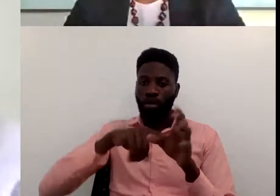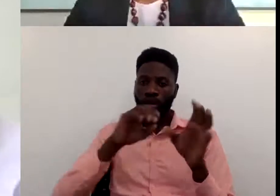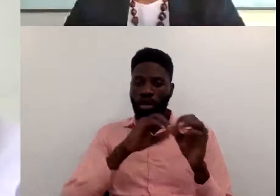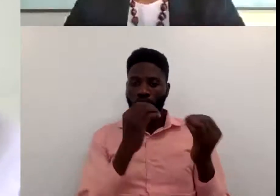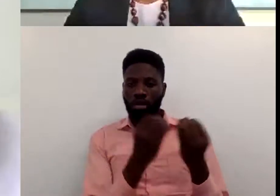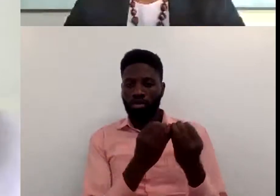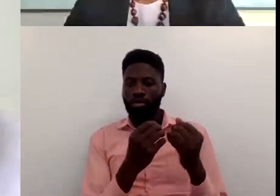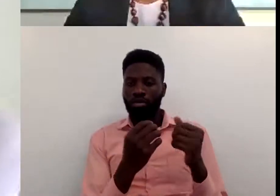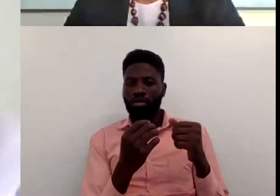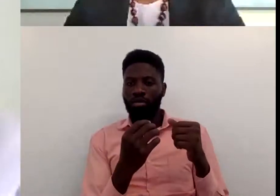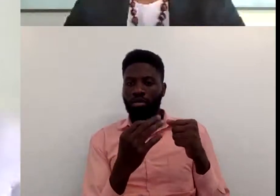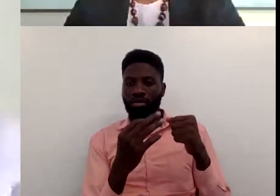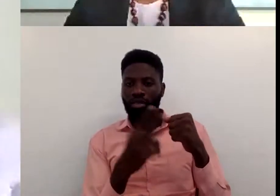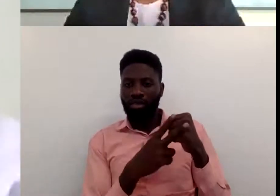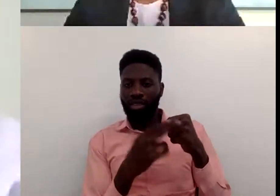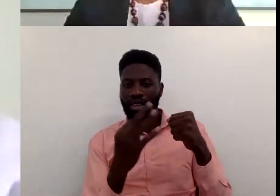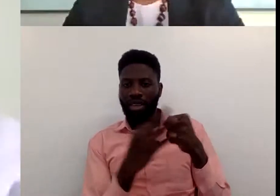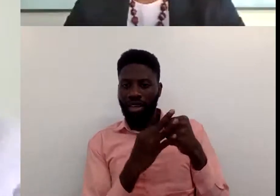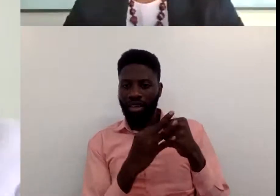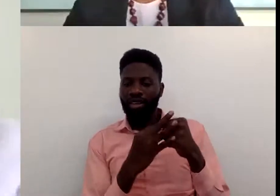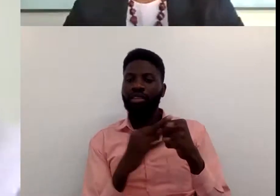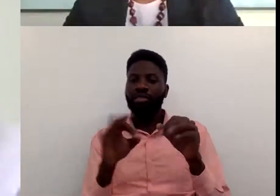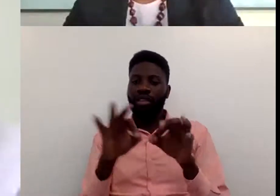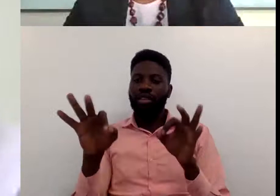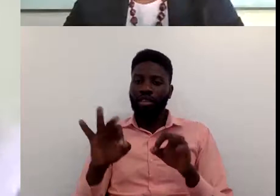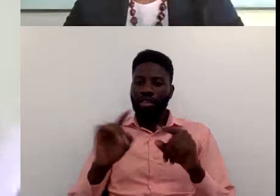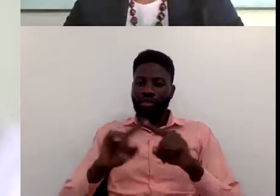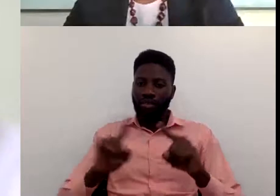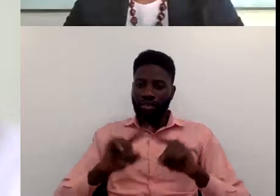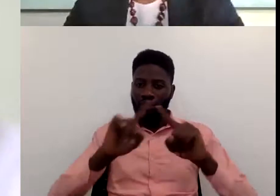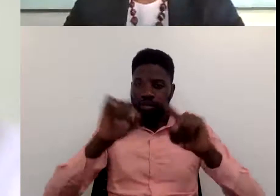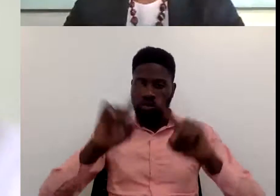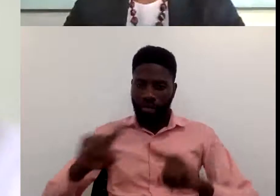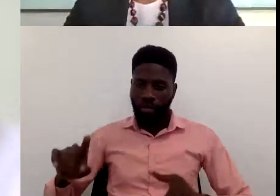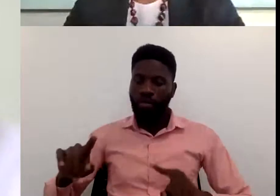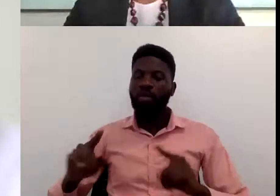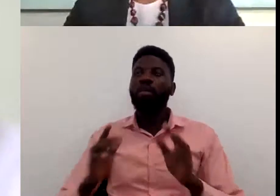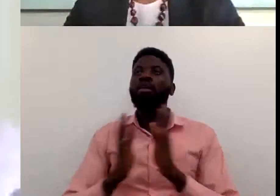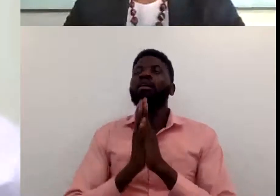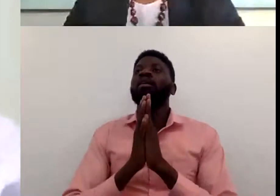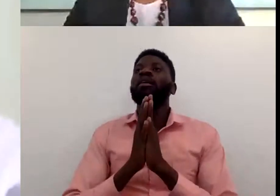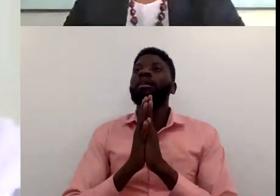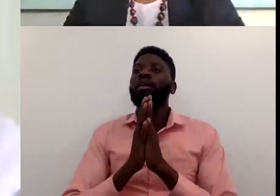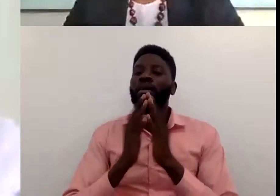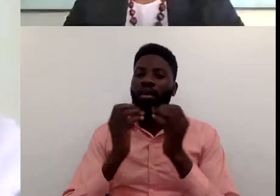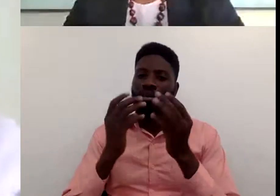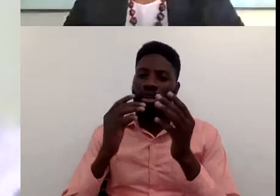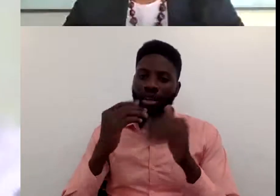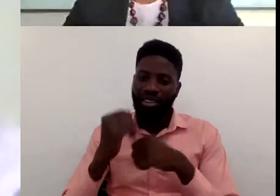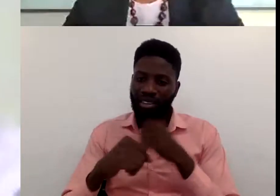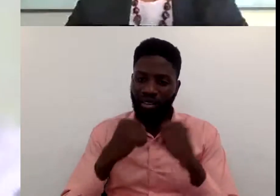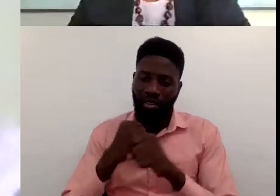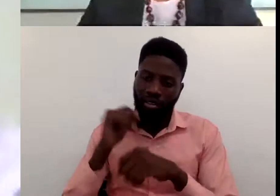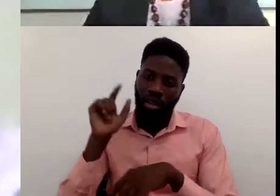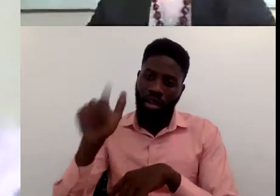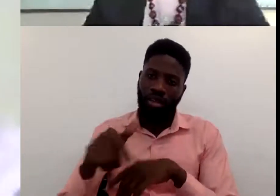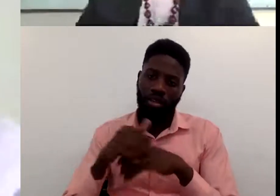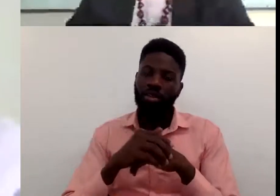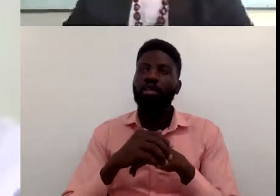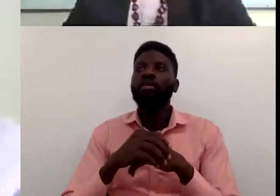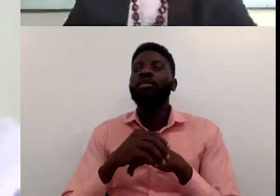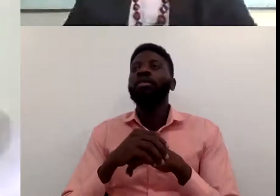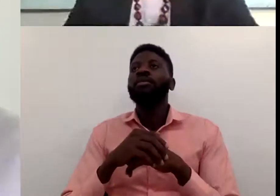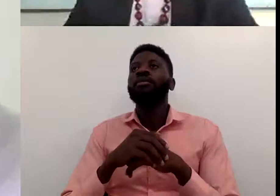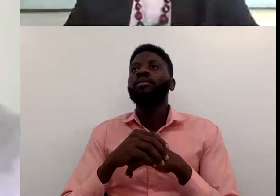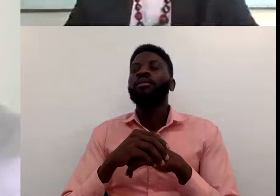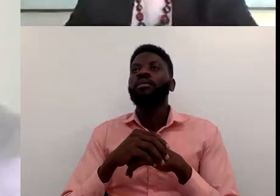7 or 8 of them from different fields. And many years later, as one